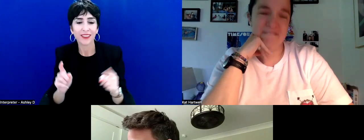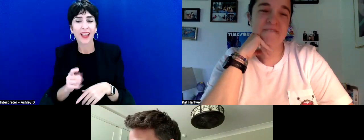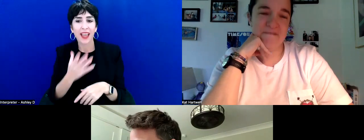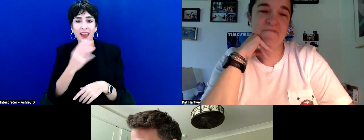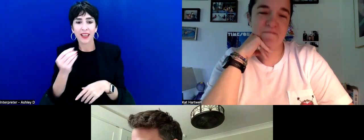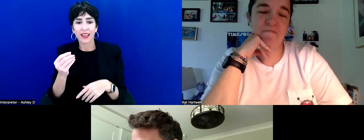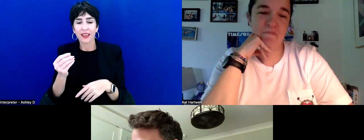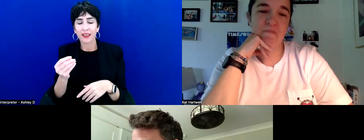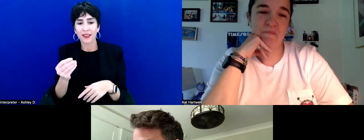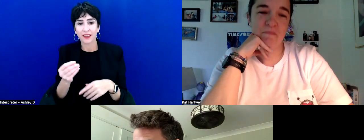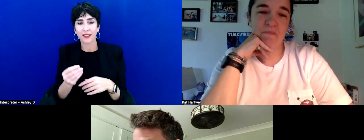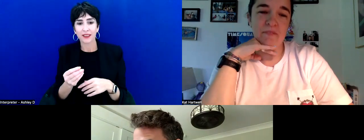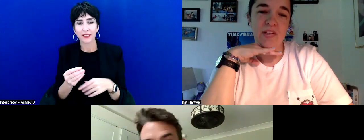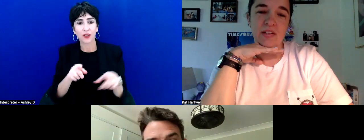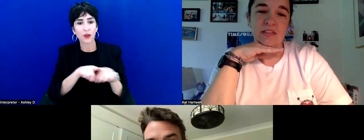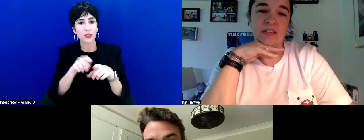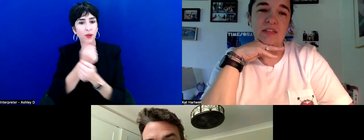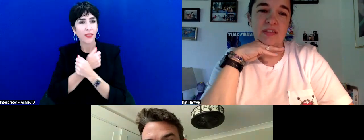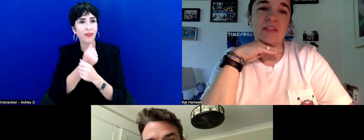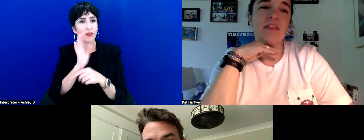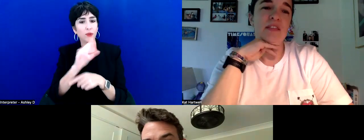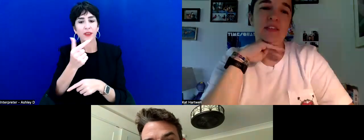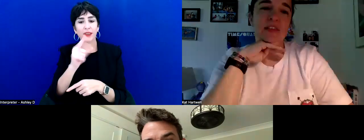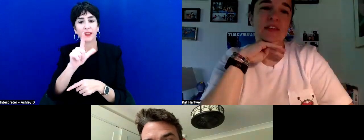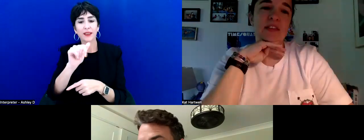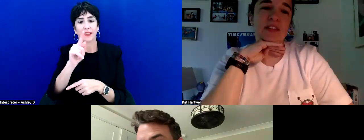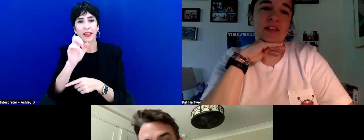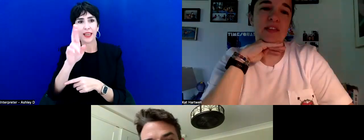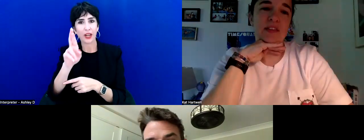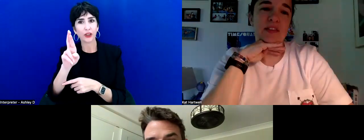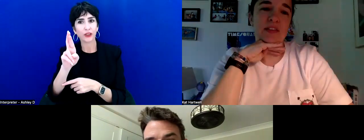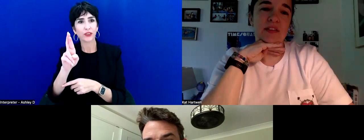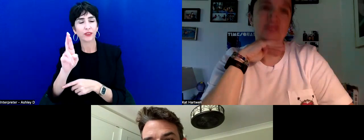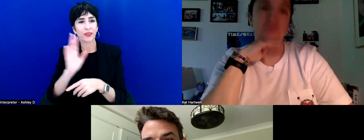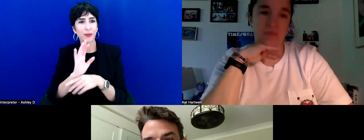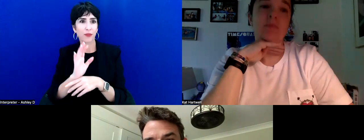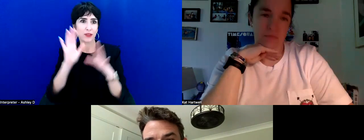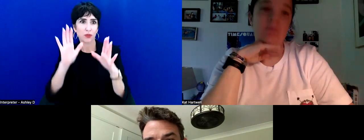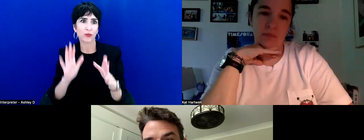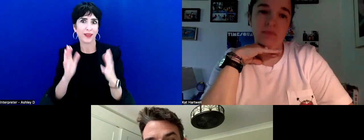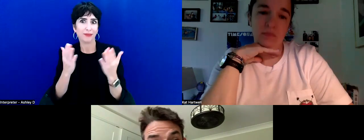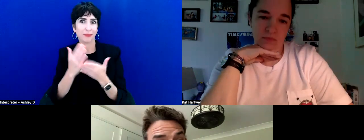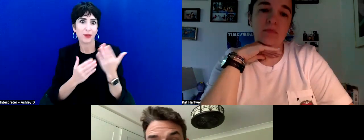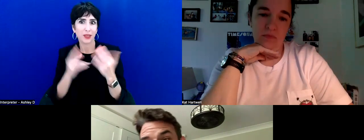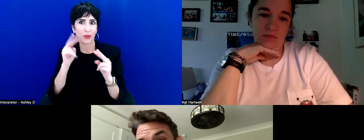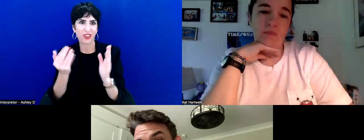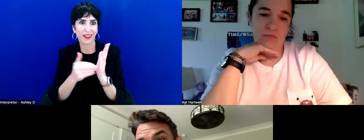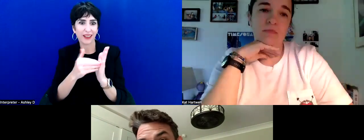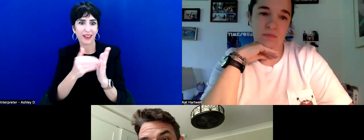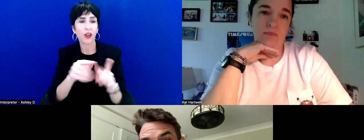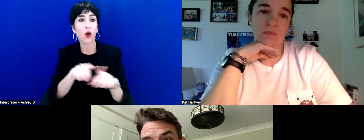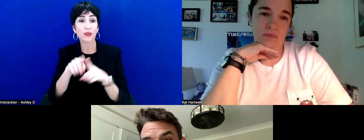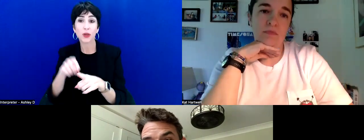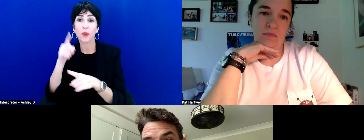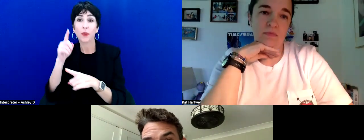uh, I love the movie Gladiator, Braveheart. I could watch those over and over and over again. I really like the Mission